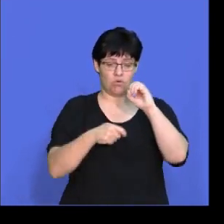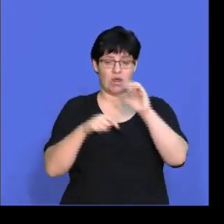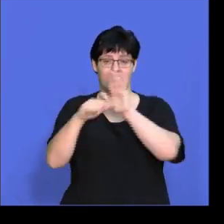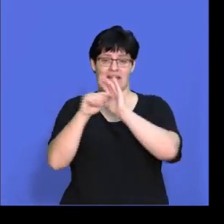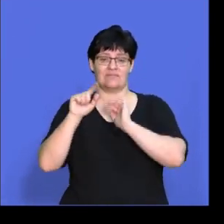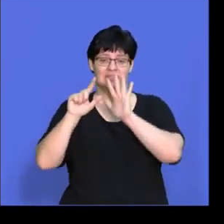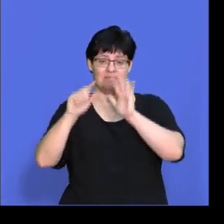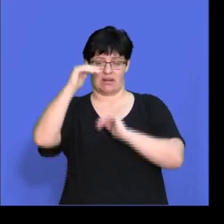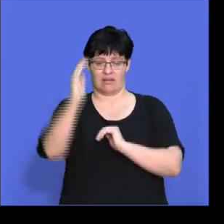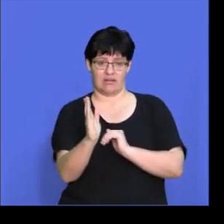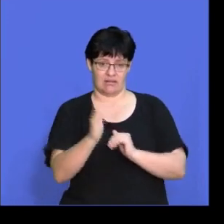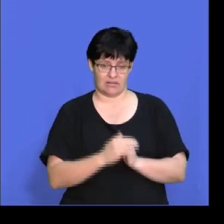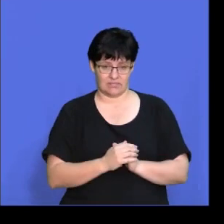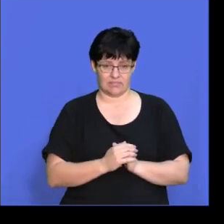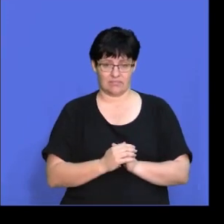-7.